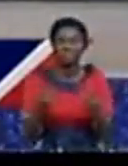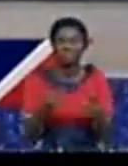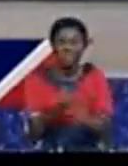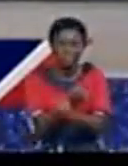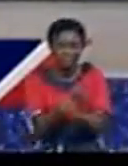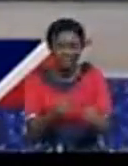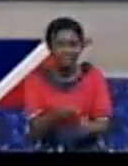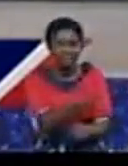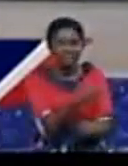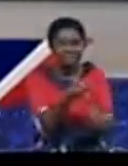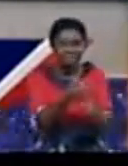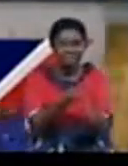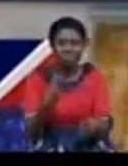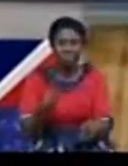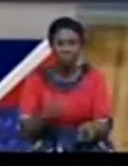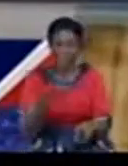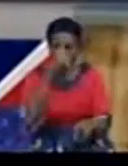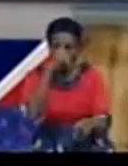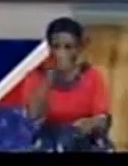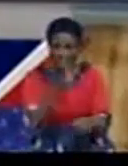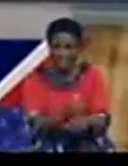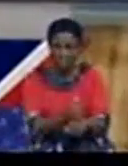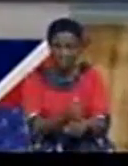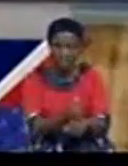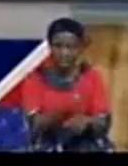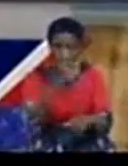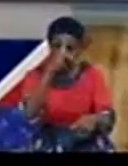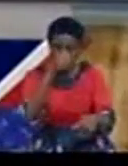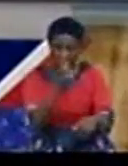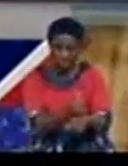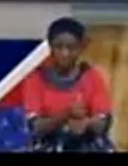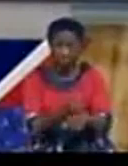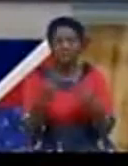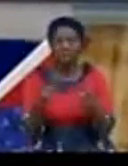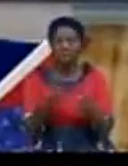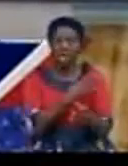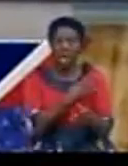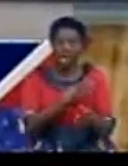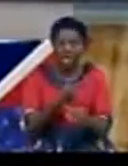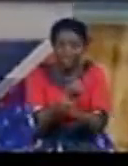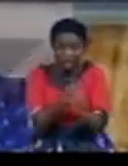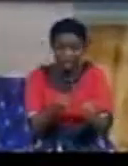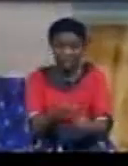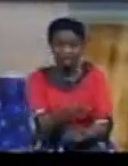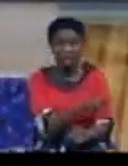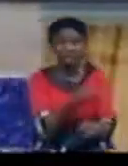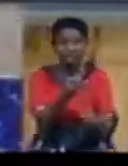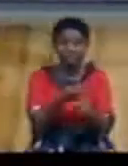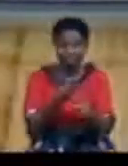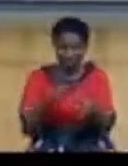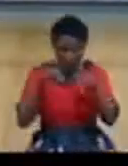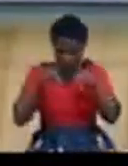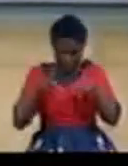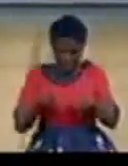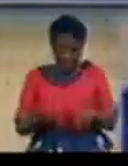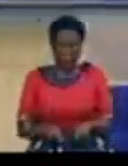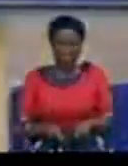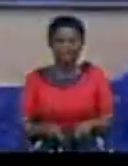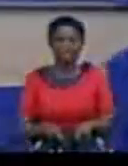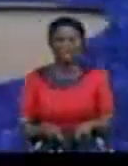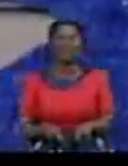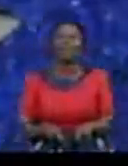habitual sinning. He'll save them from personal peculiar sins. It will save